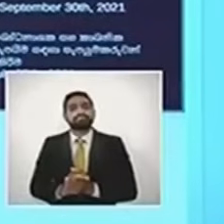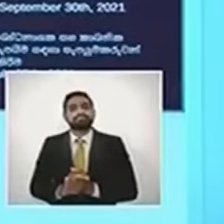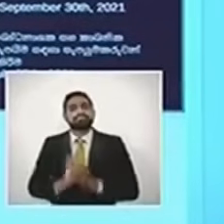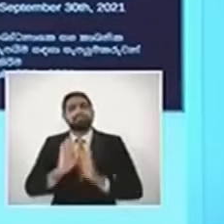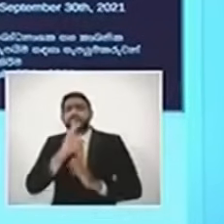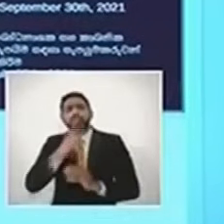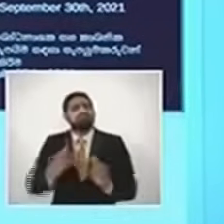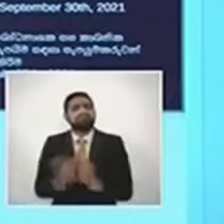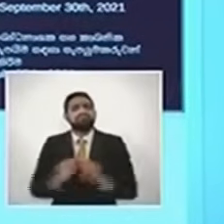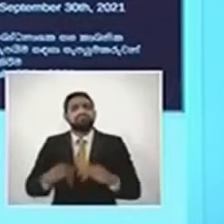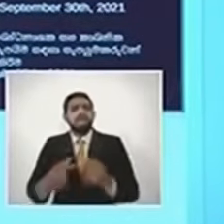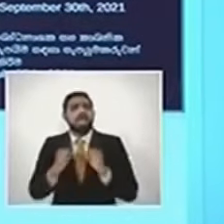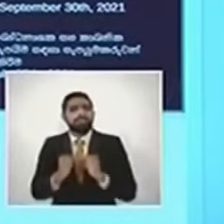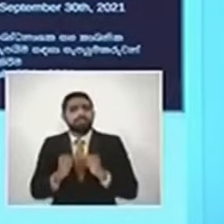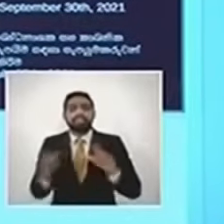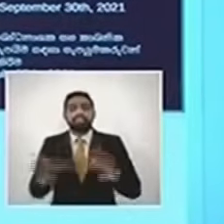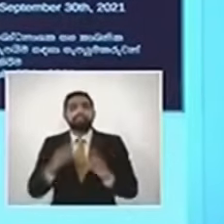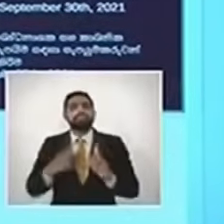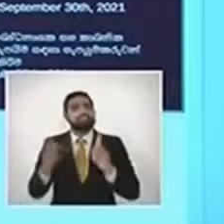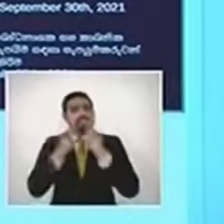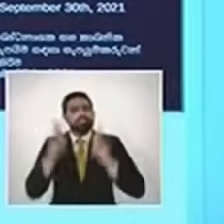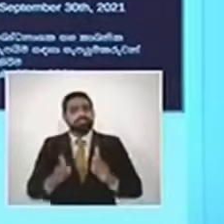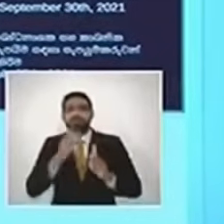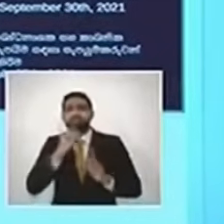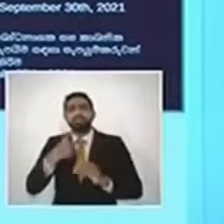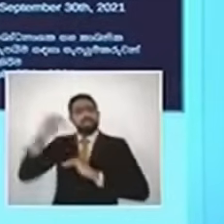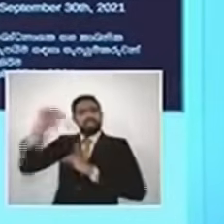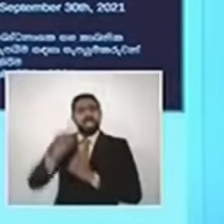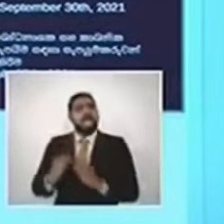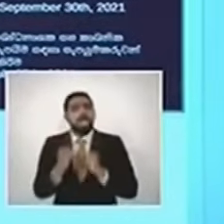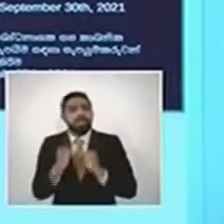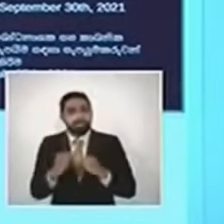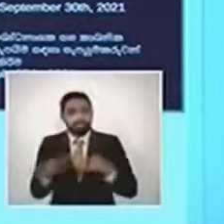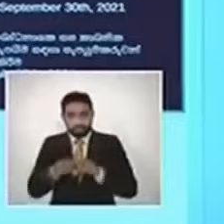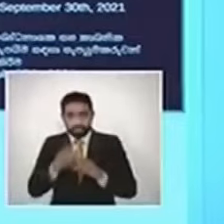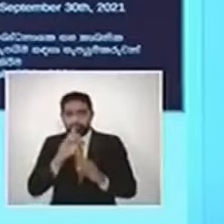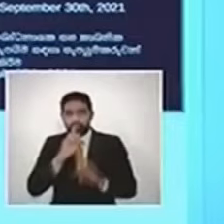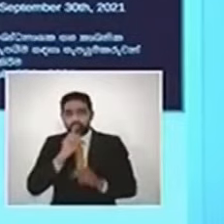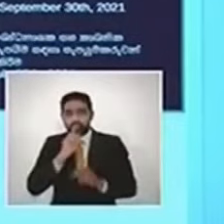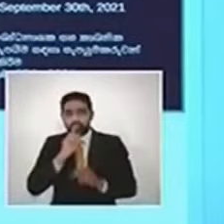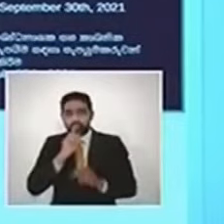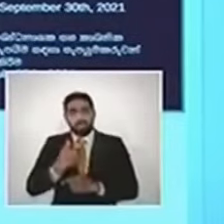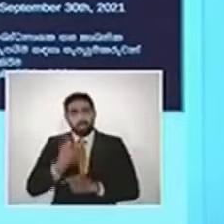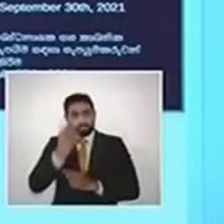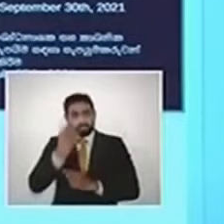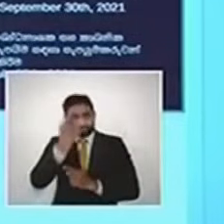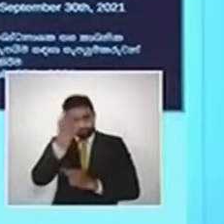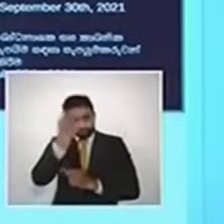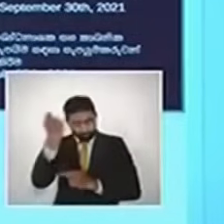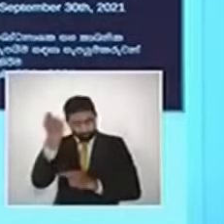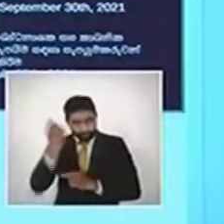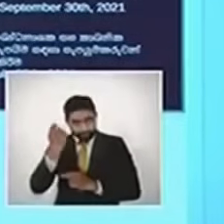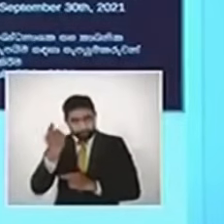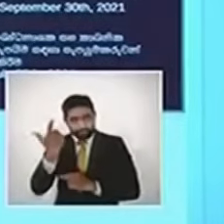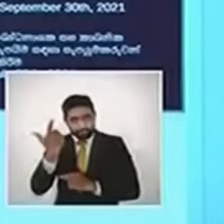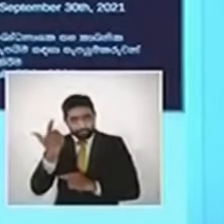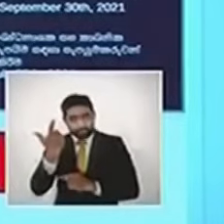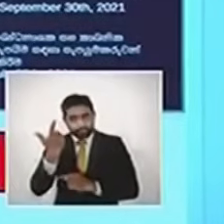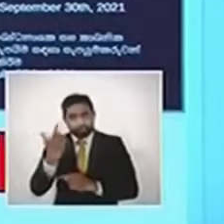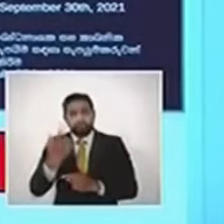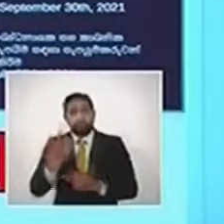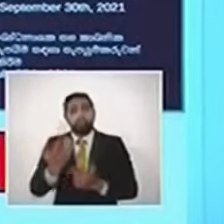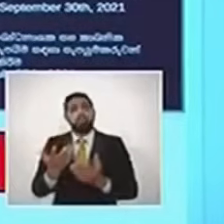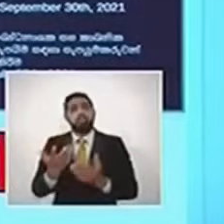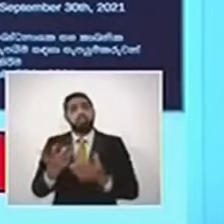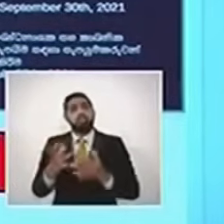are going to bring this down under? Are they going to impose a spot system? Are they going to take a look at a tender process? Whatever or however this happens,